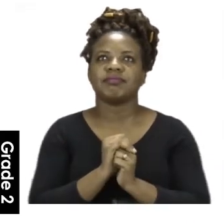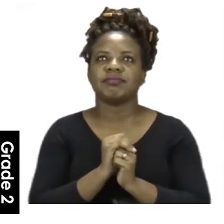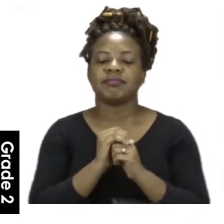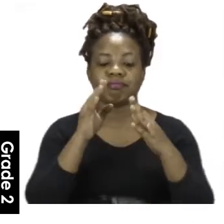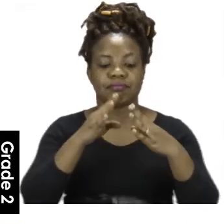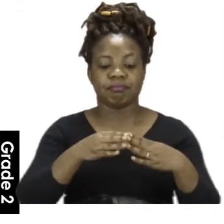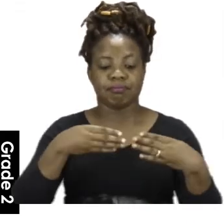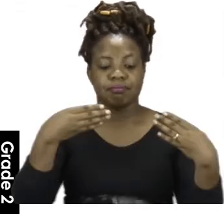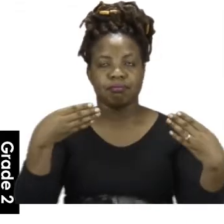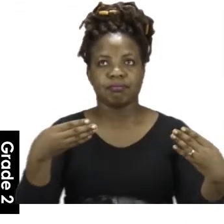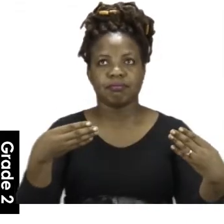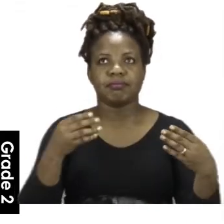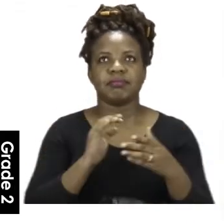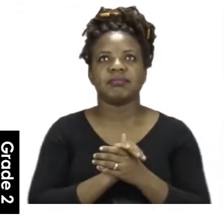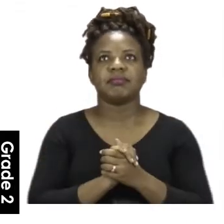newspaper,